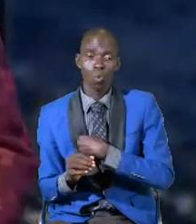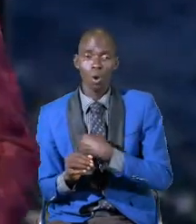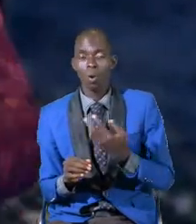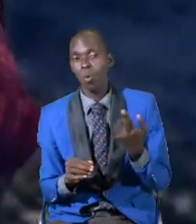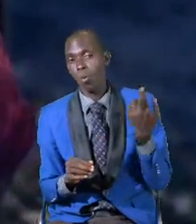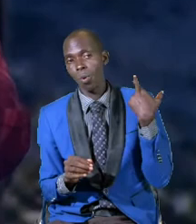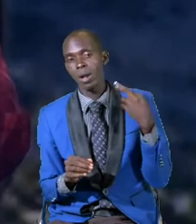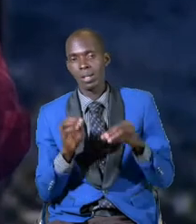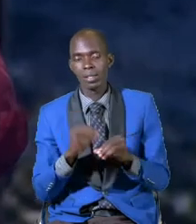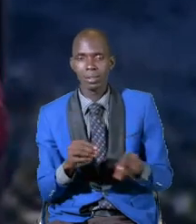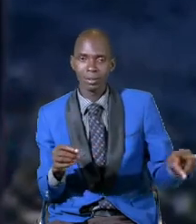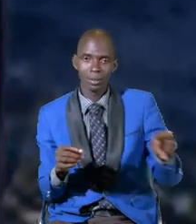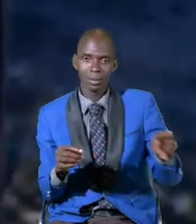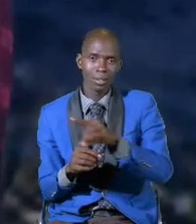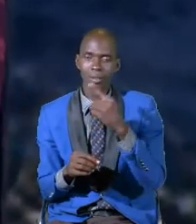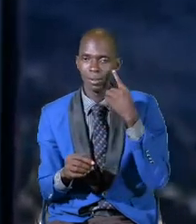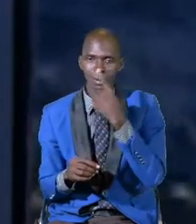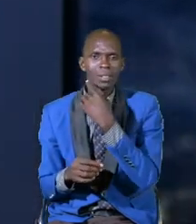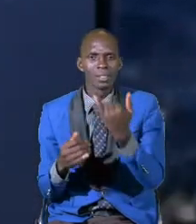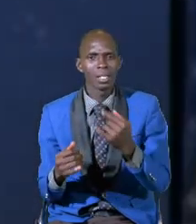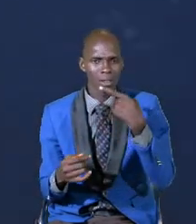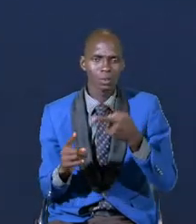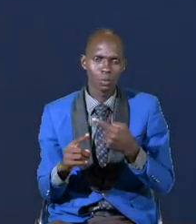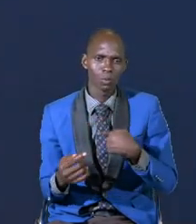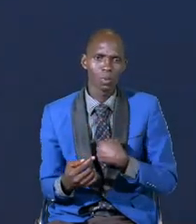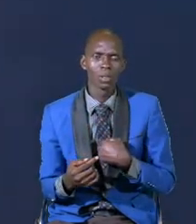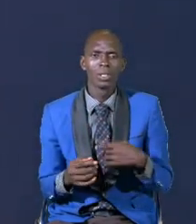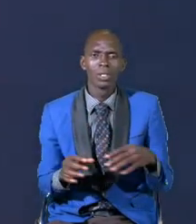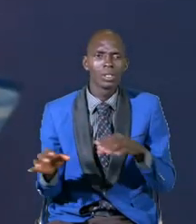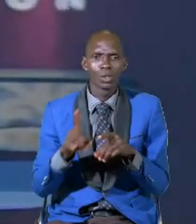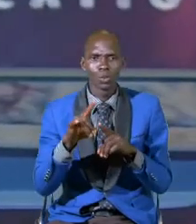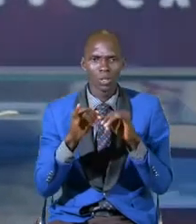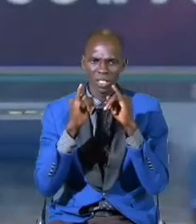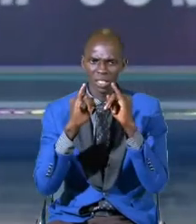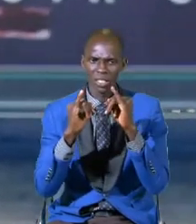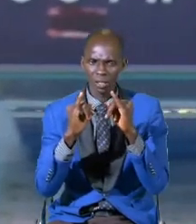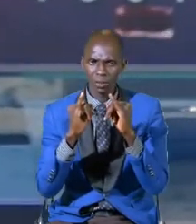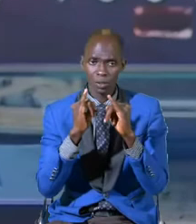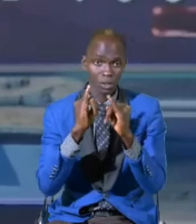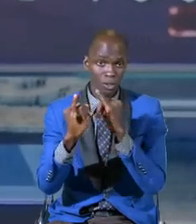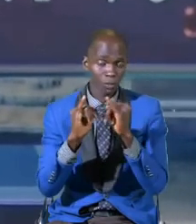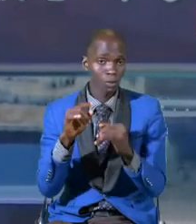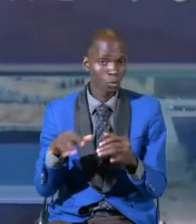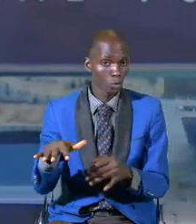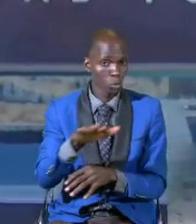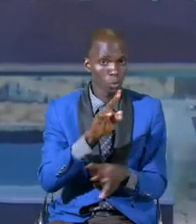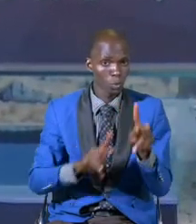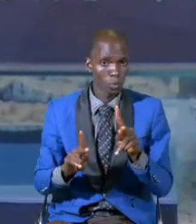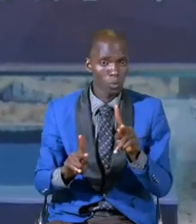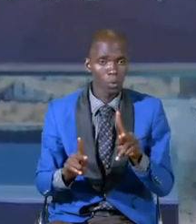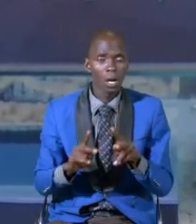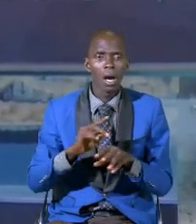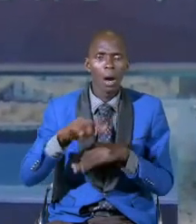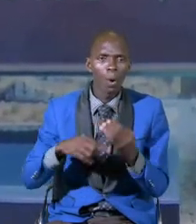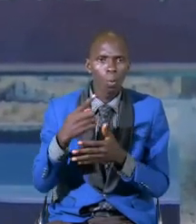sight. Now, tell me, did you interview those people tell me about what you say about me. No,